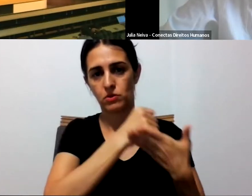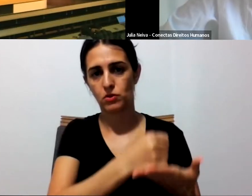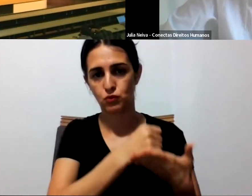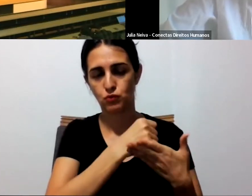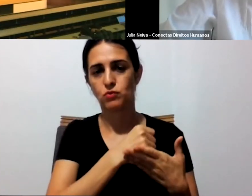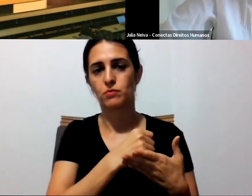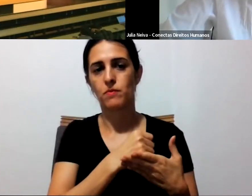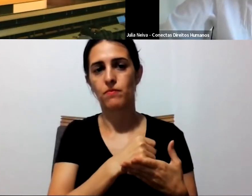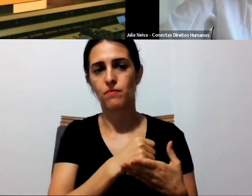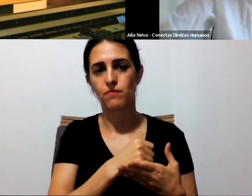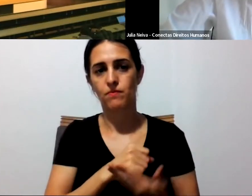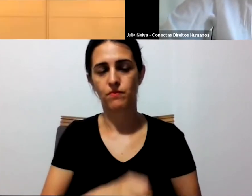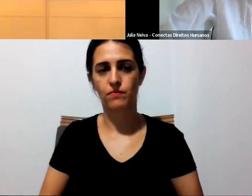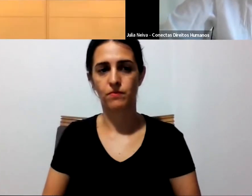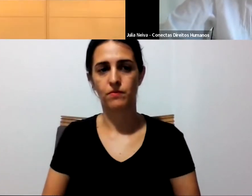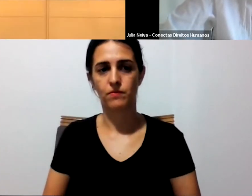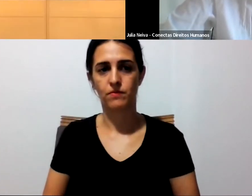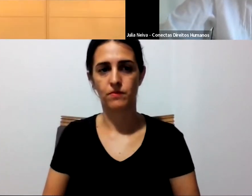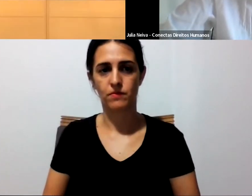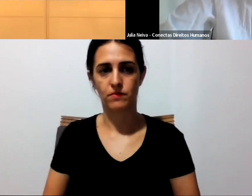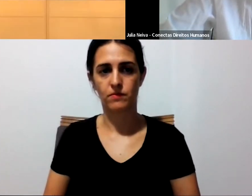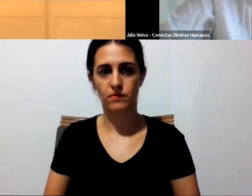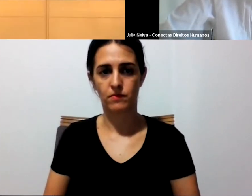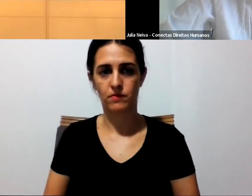open dialogue with the committee in terms of